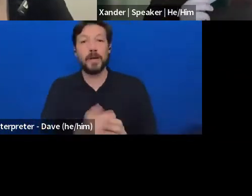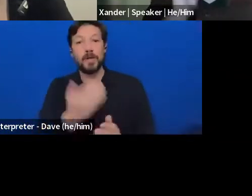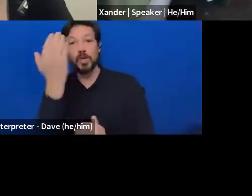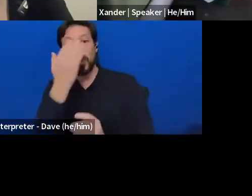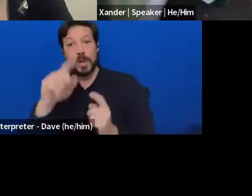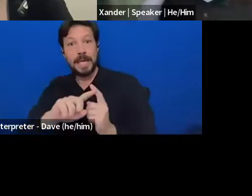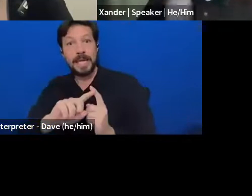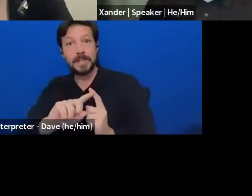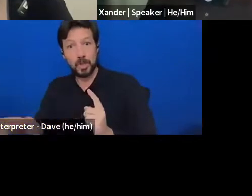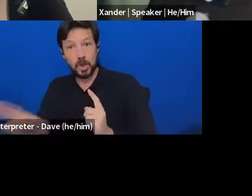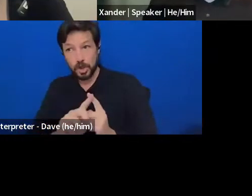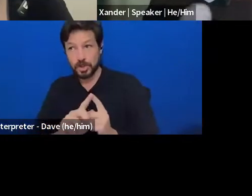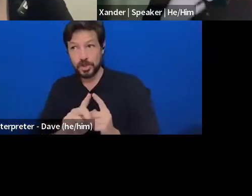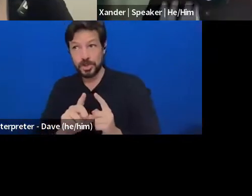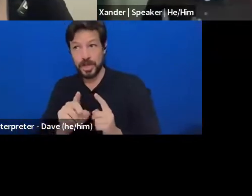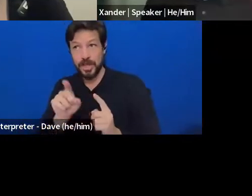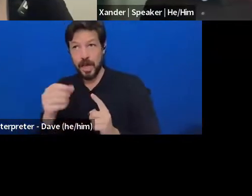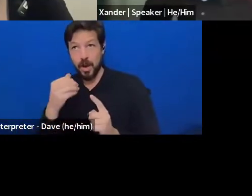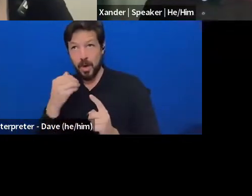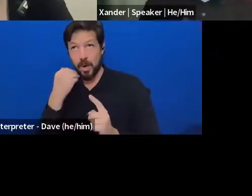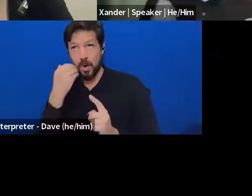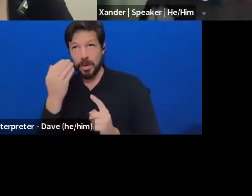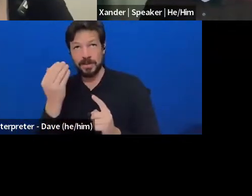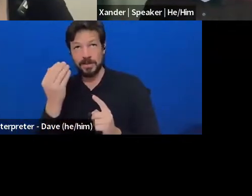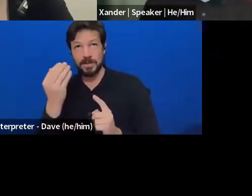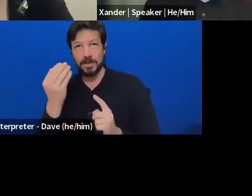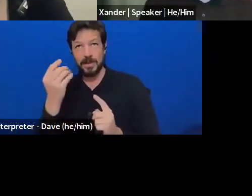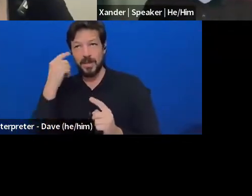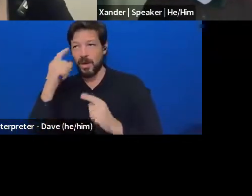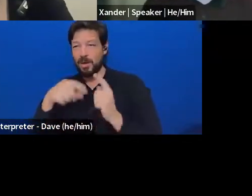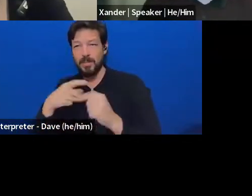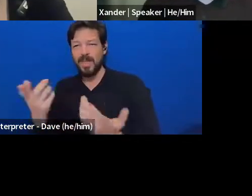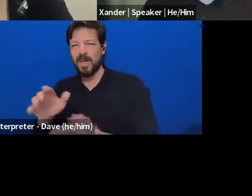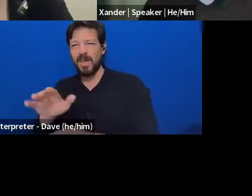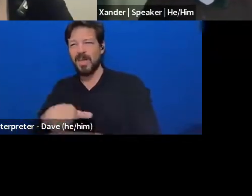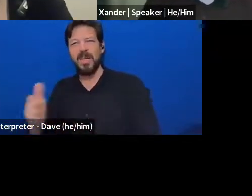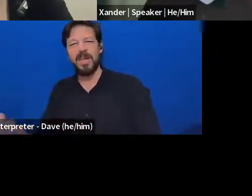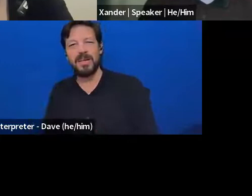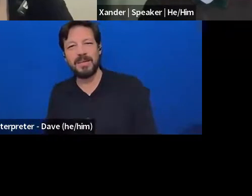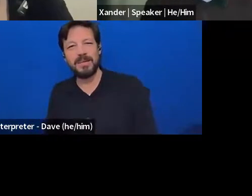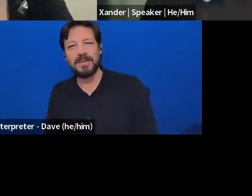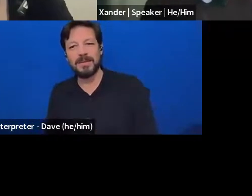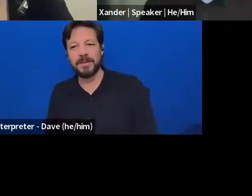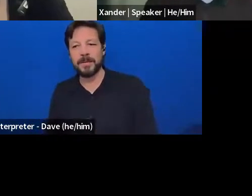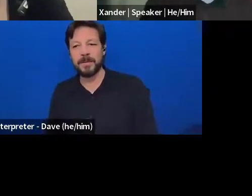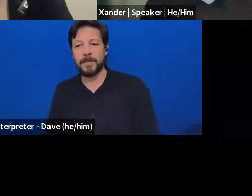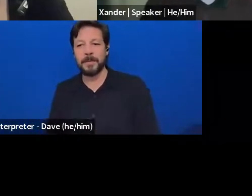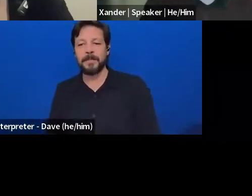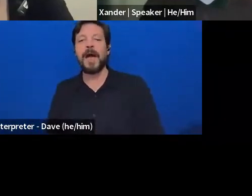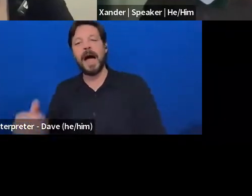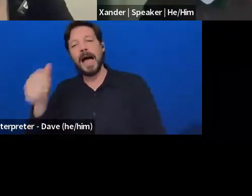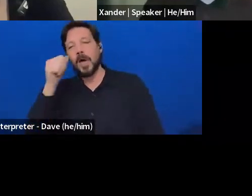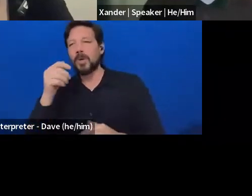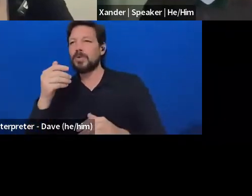of was that, even though it's the most simplest thing you can think of. But of course, they have other things to